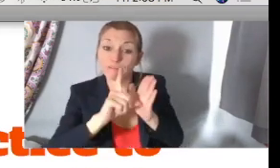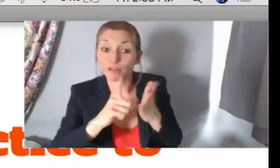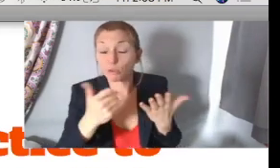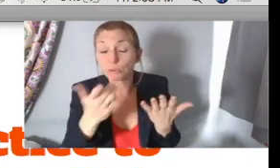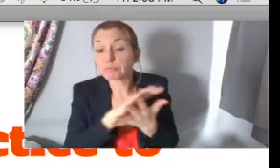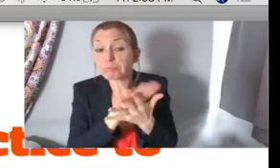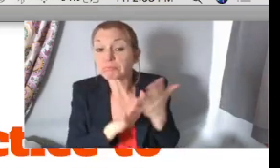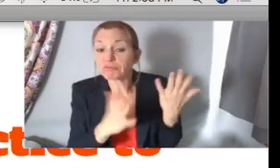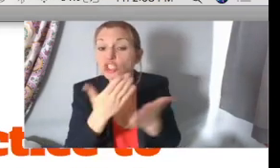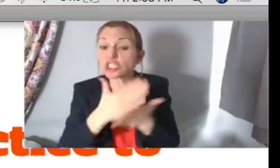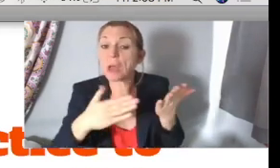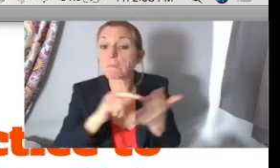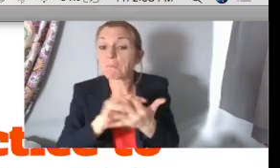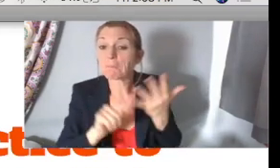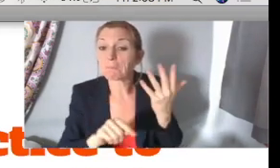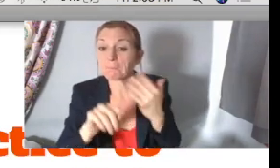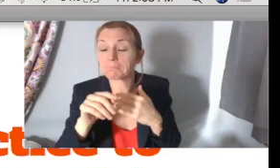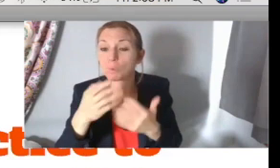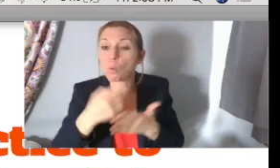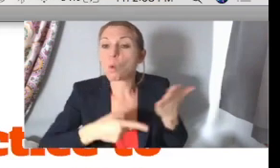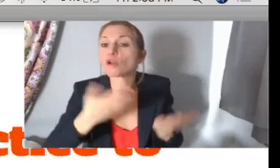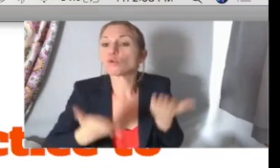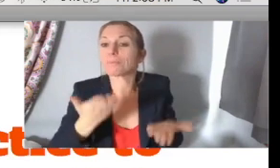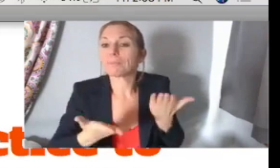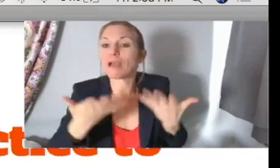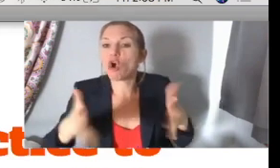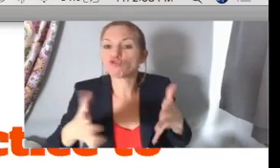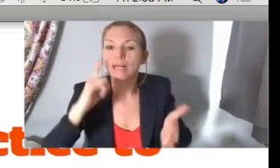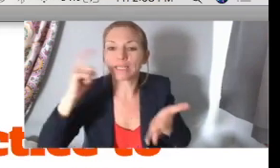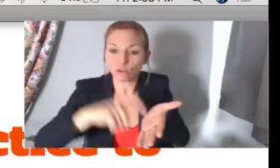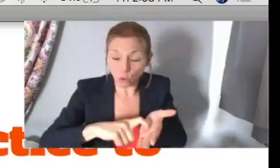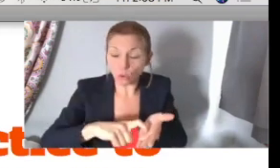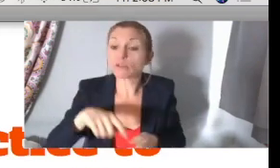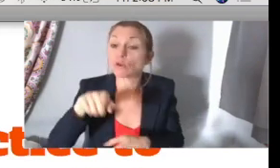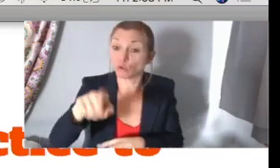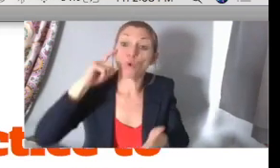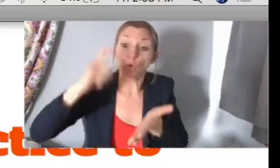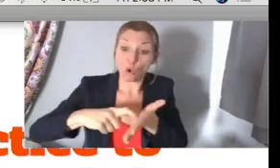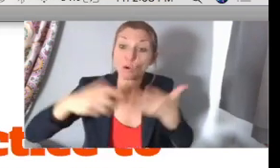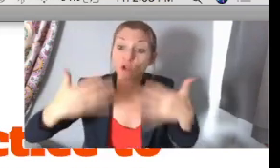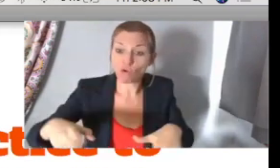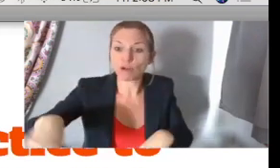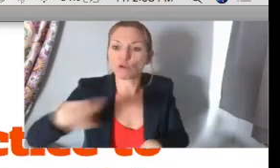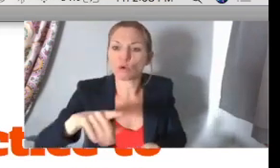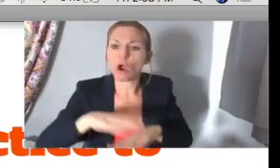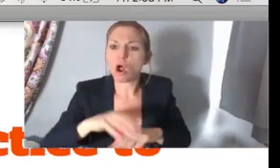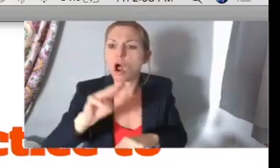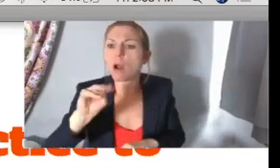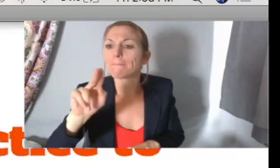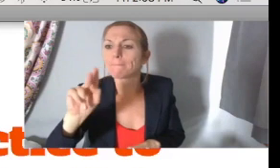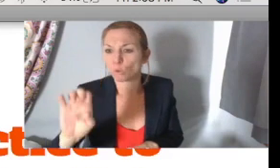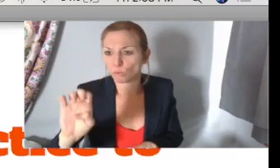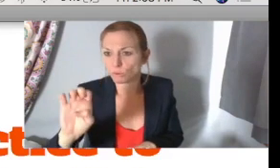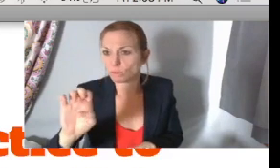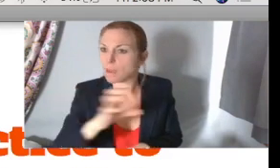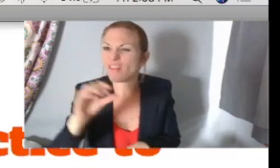So as you can see, you will all be muted throughout today's webinar. And that is just to ensure that our